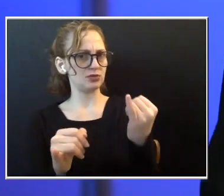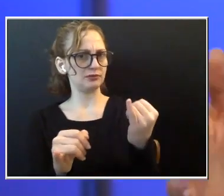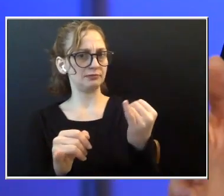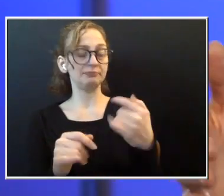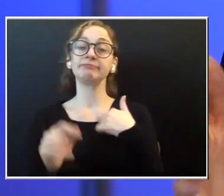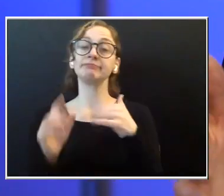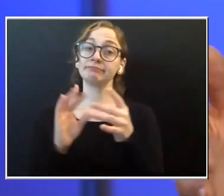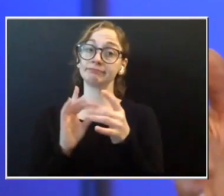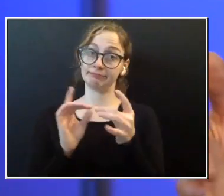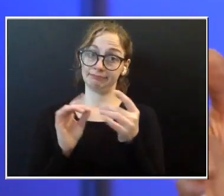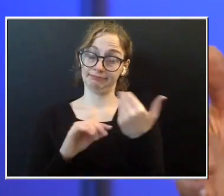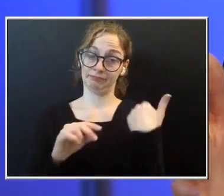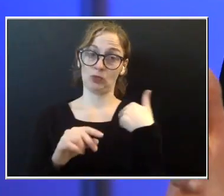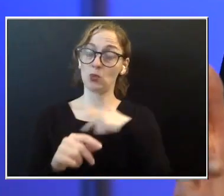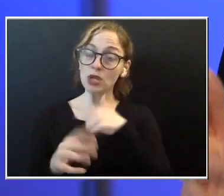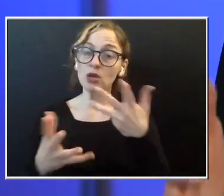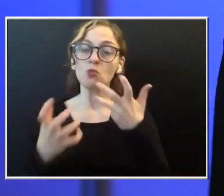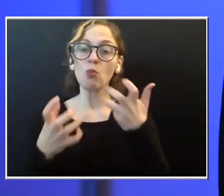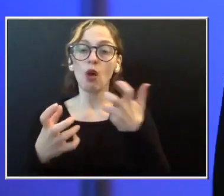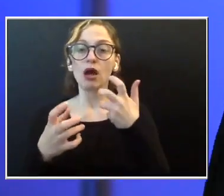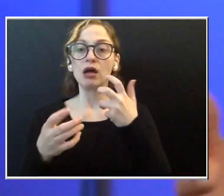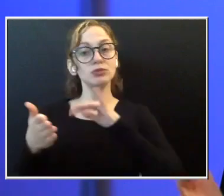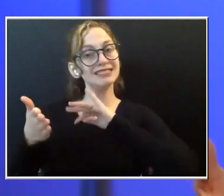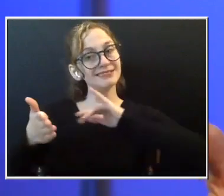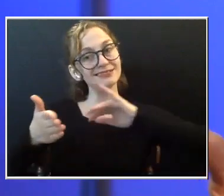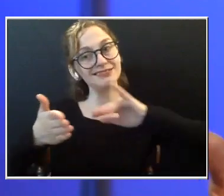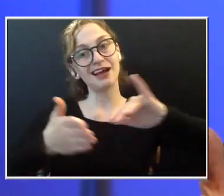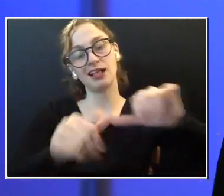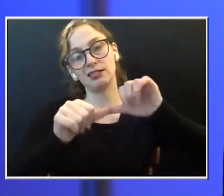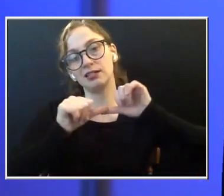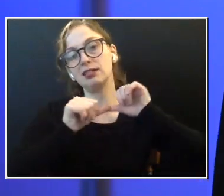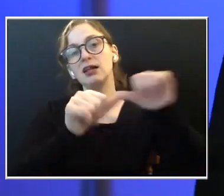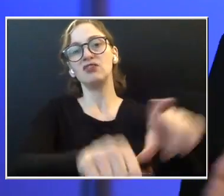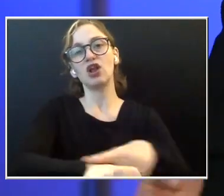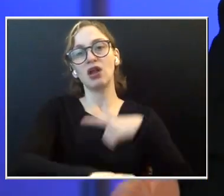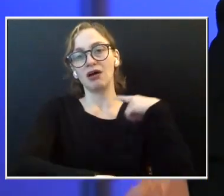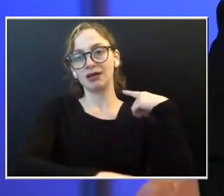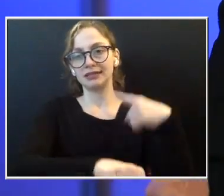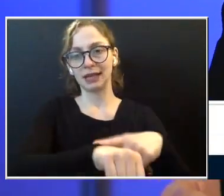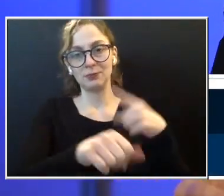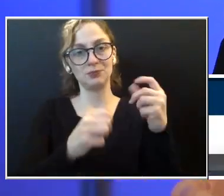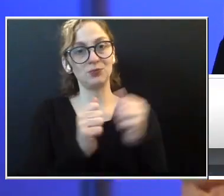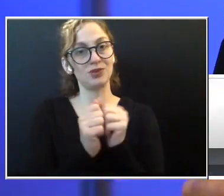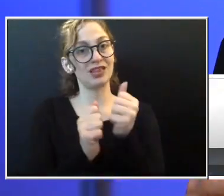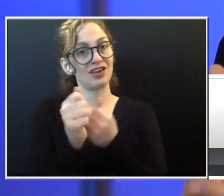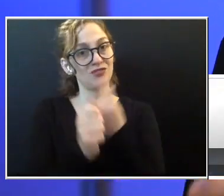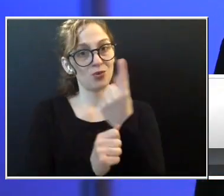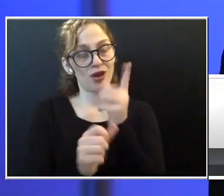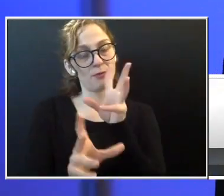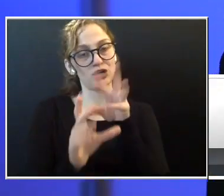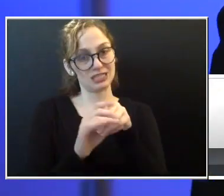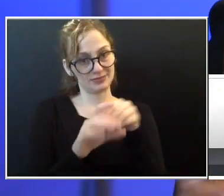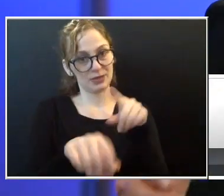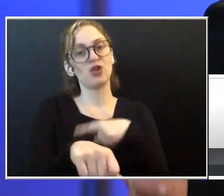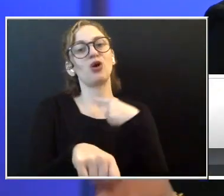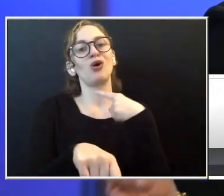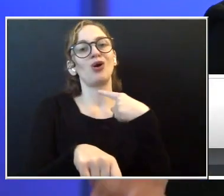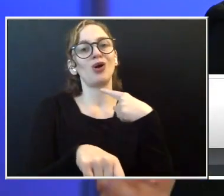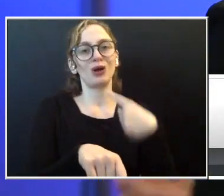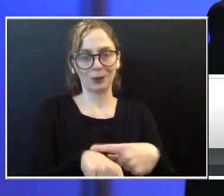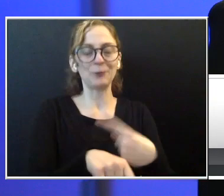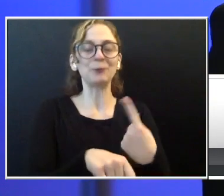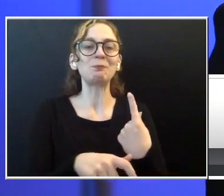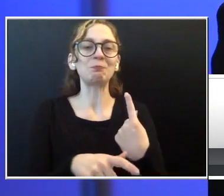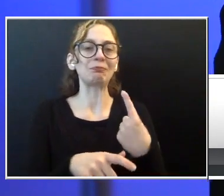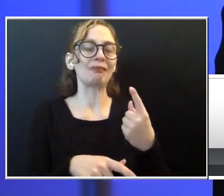a longitudinal study so that we can, with everyone participating for a long period of time. I think they haven't determined what the end